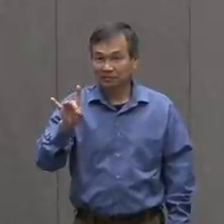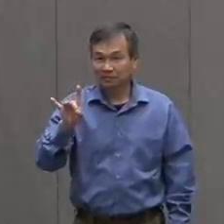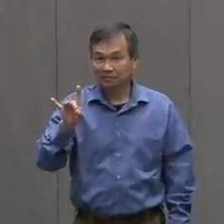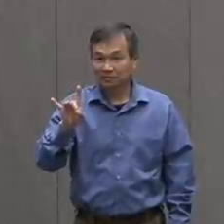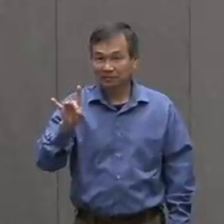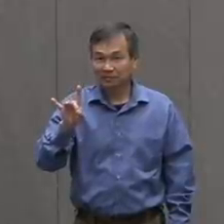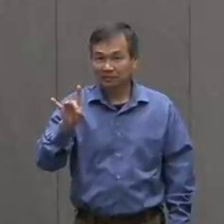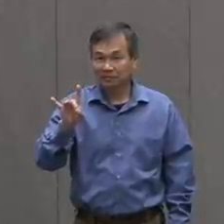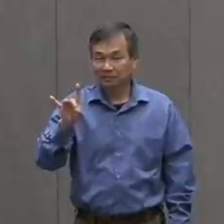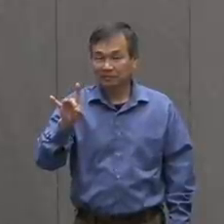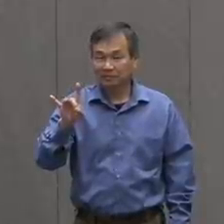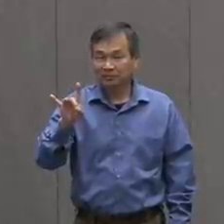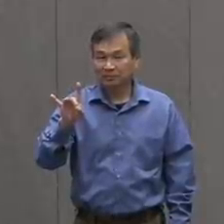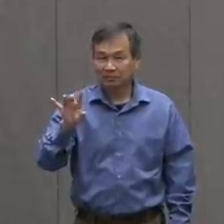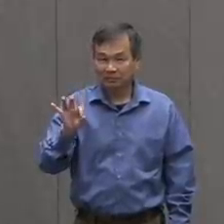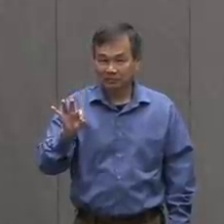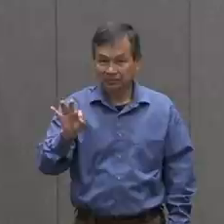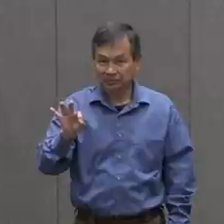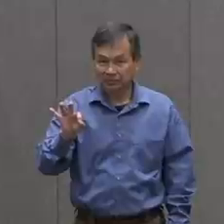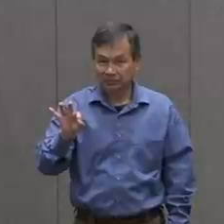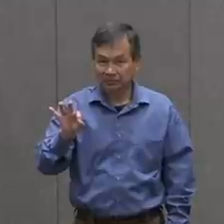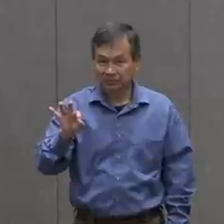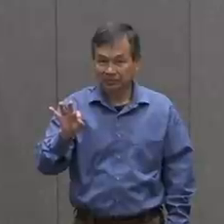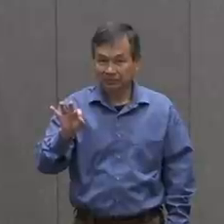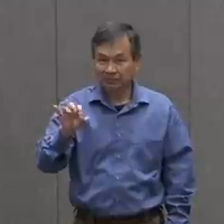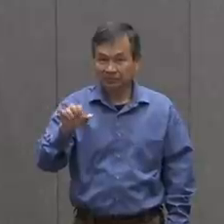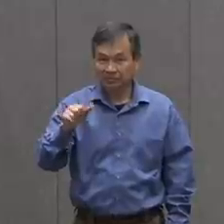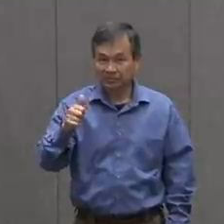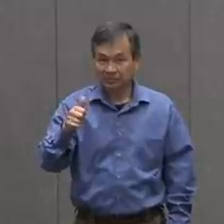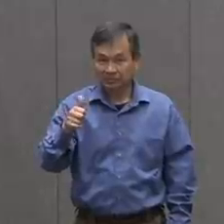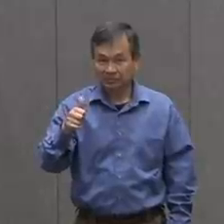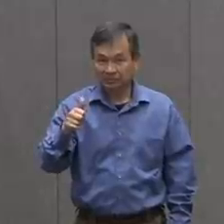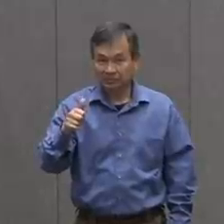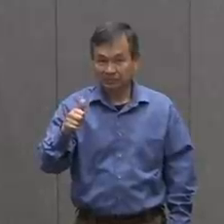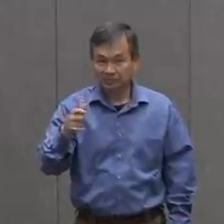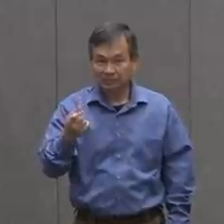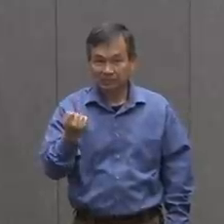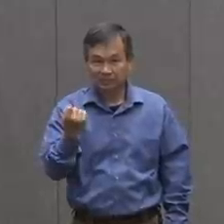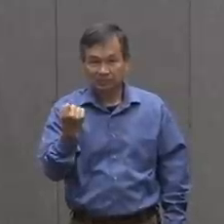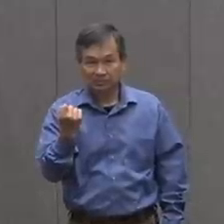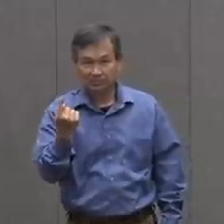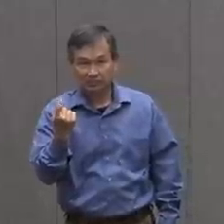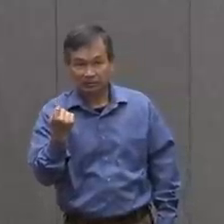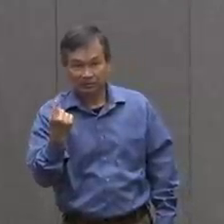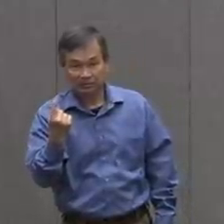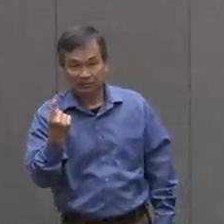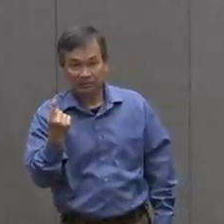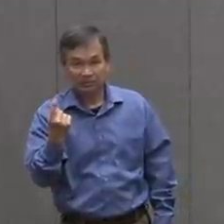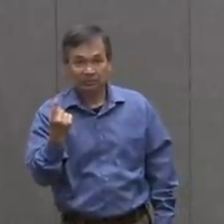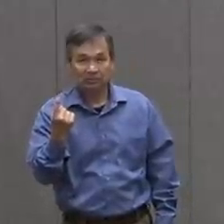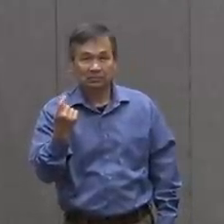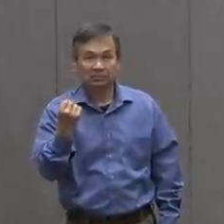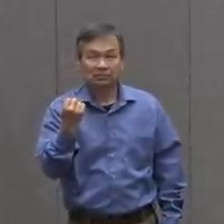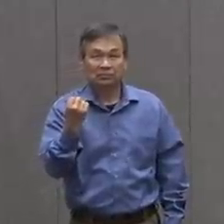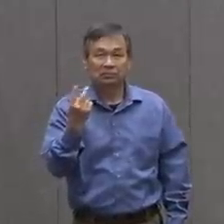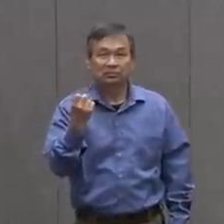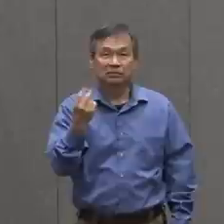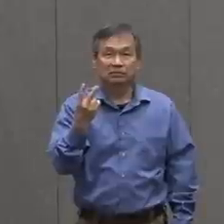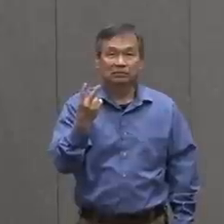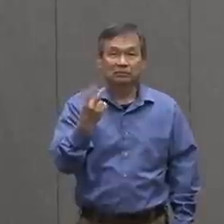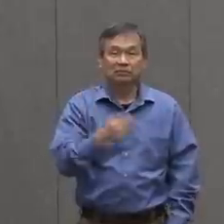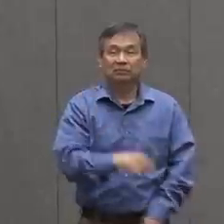Ocho. Nueve. Diez. Once.